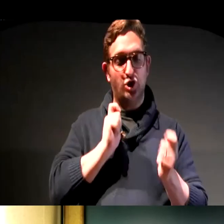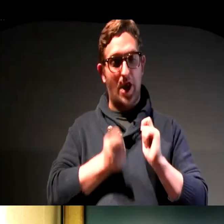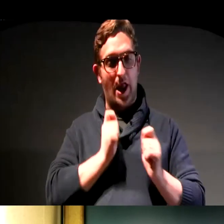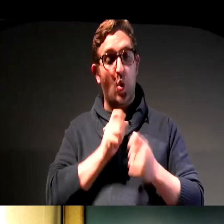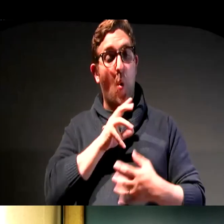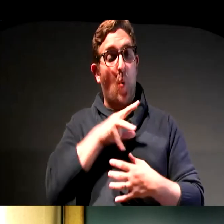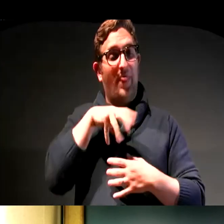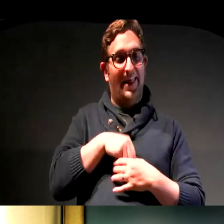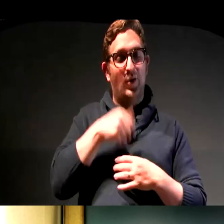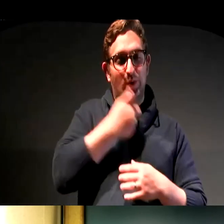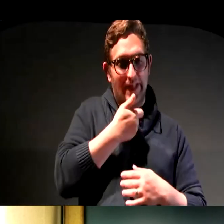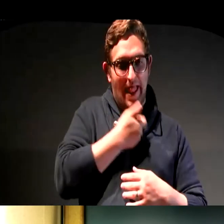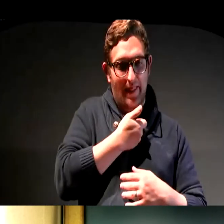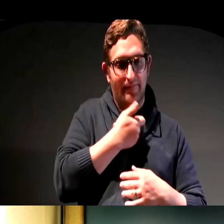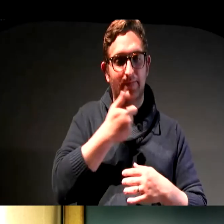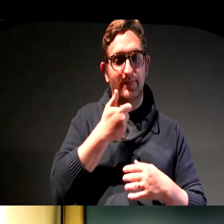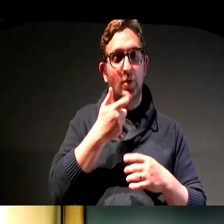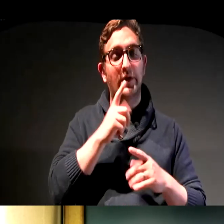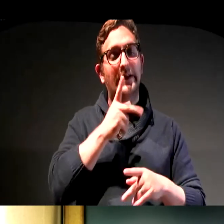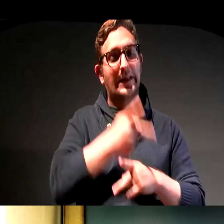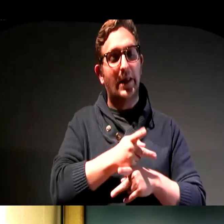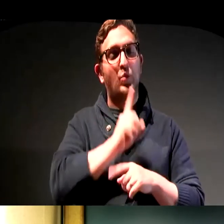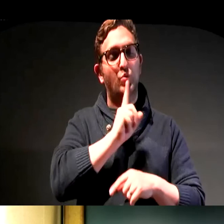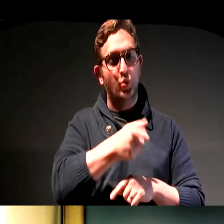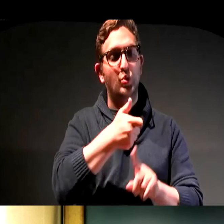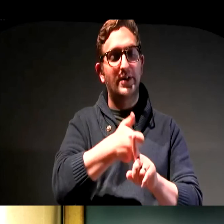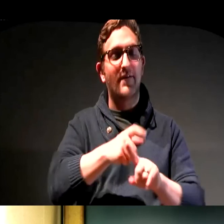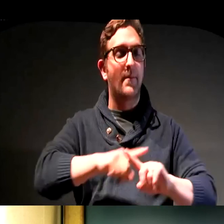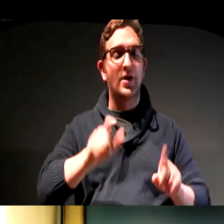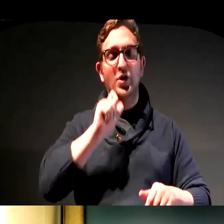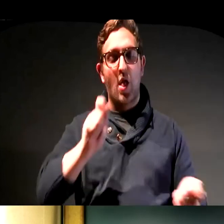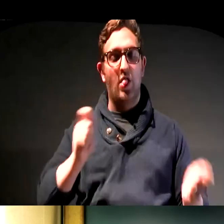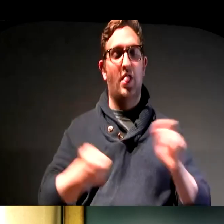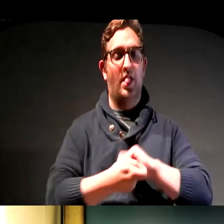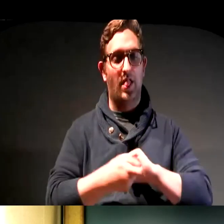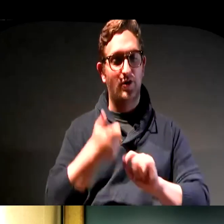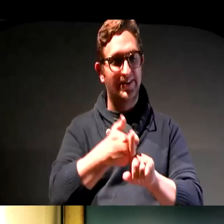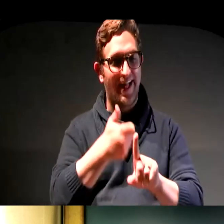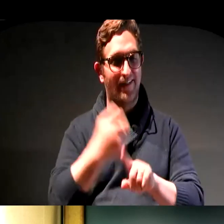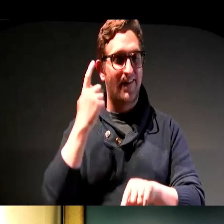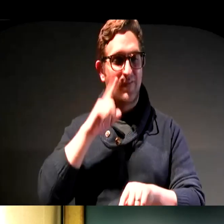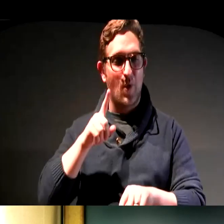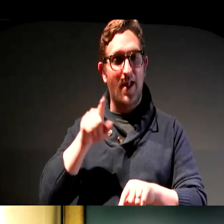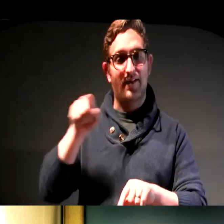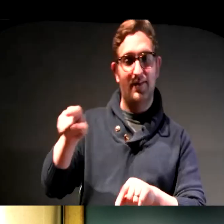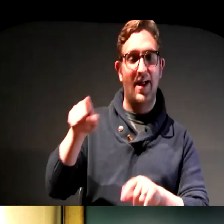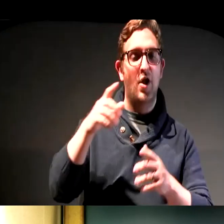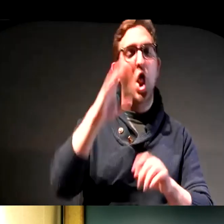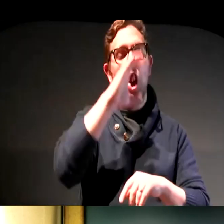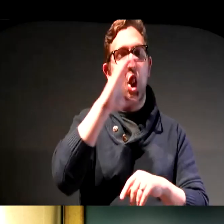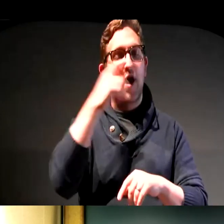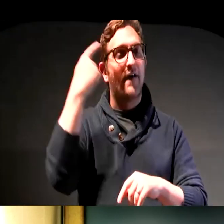yourself, as keeping true to yourself, but don't change yourself for an interview. Just really look for that fit,